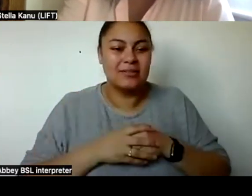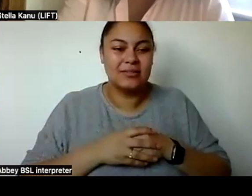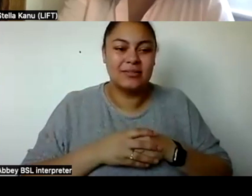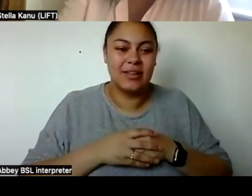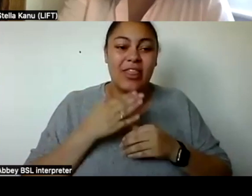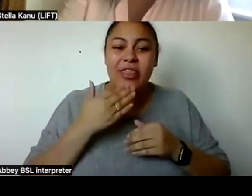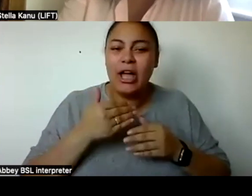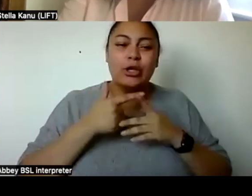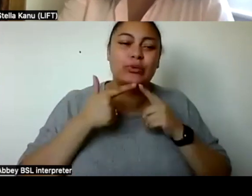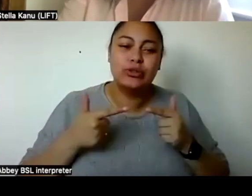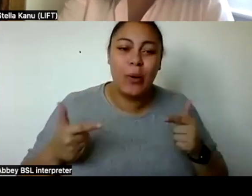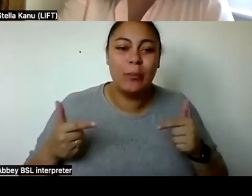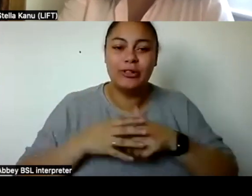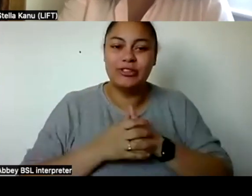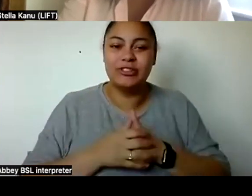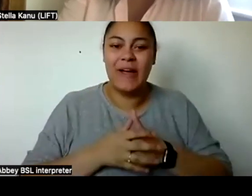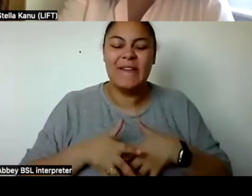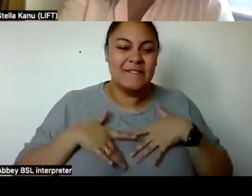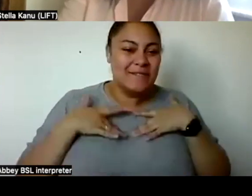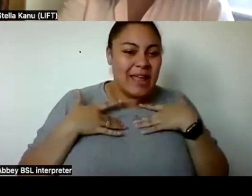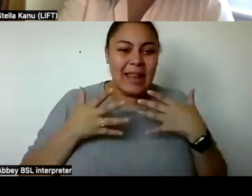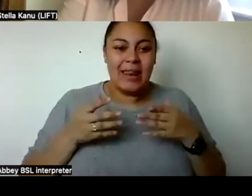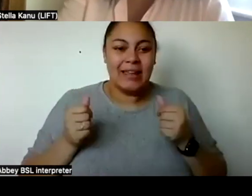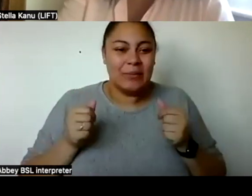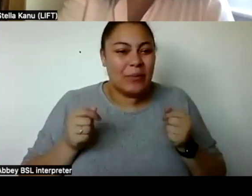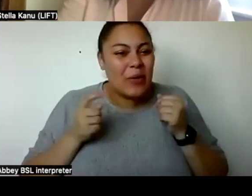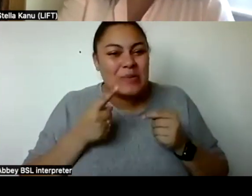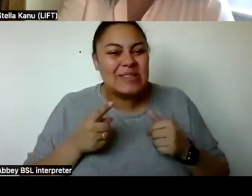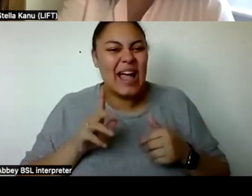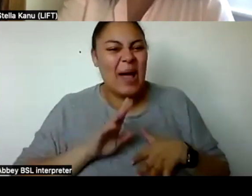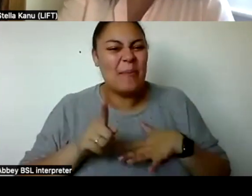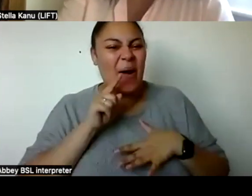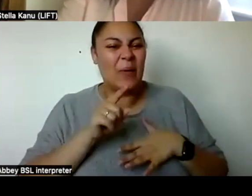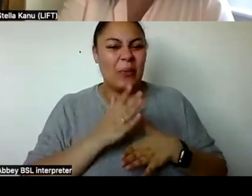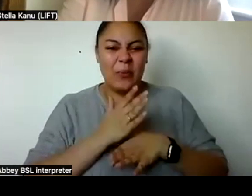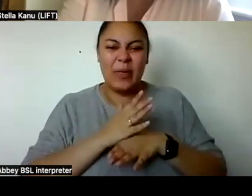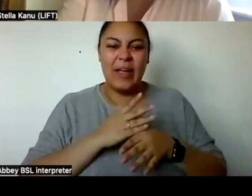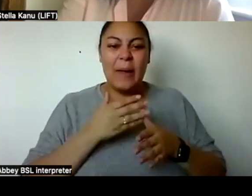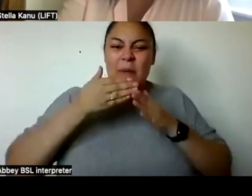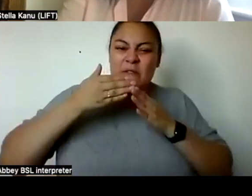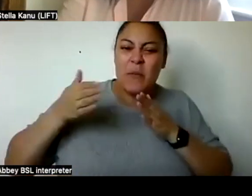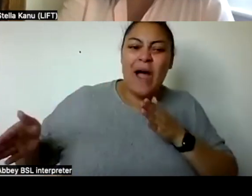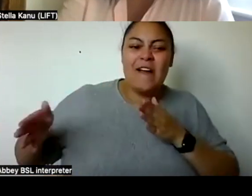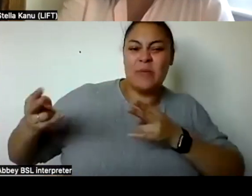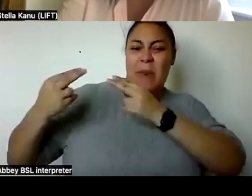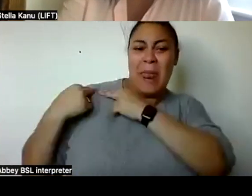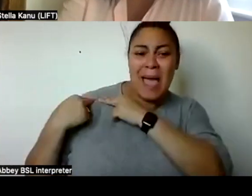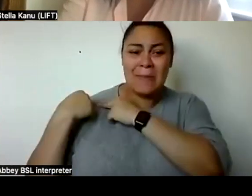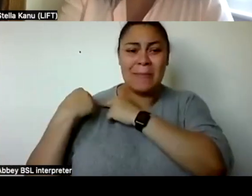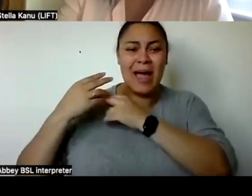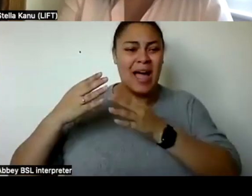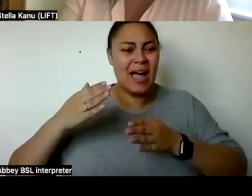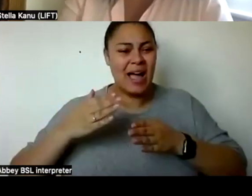I'm very much feeling the heart. I really loved what you're saying around moving away from labour. And I'm reminded of, we talk